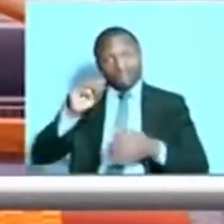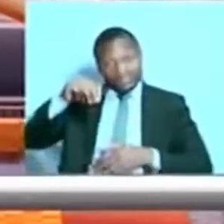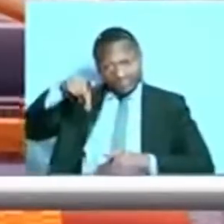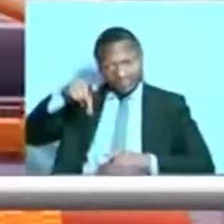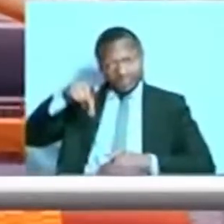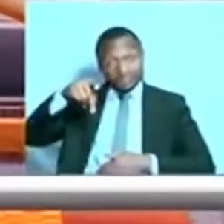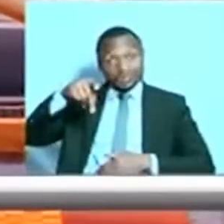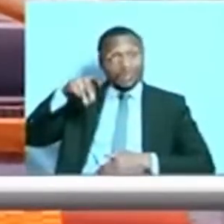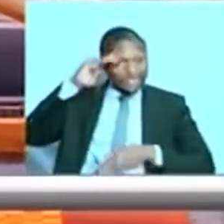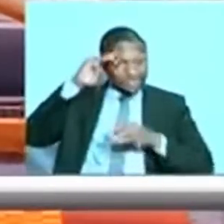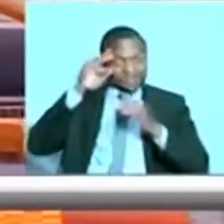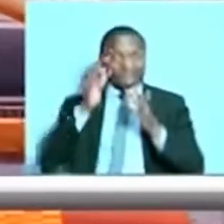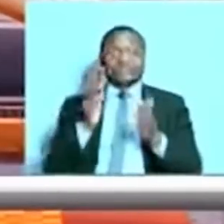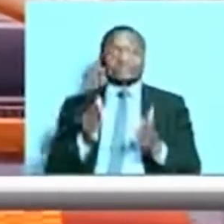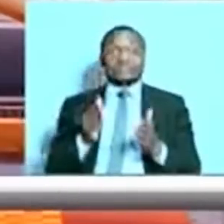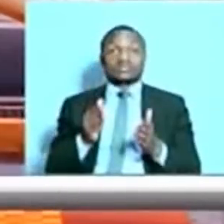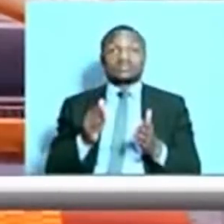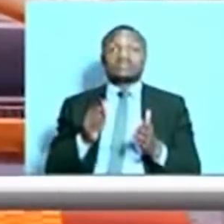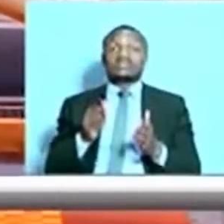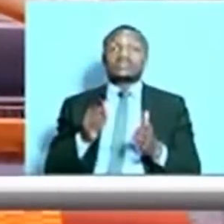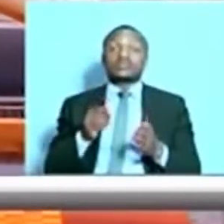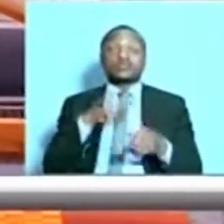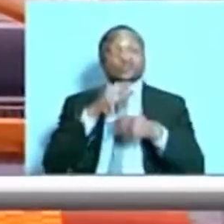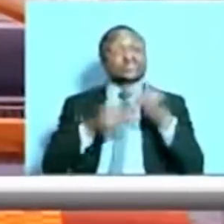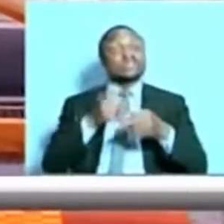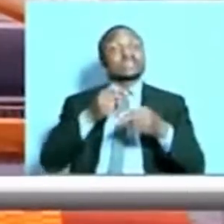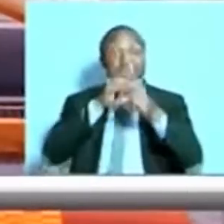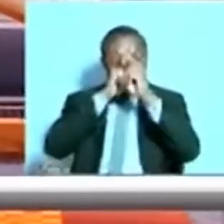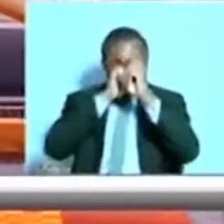a minister, he's a minister.